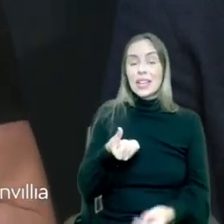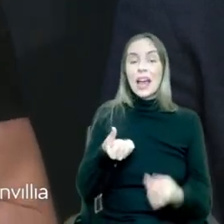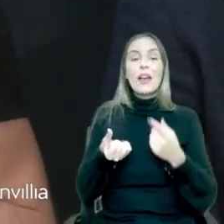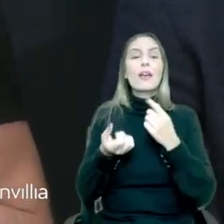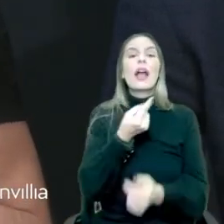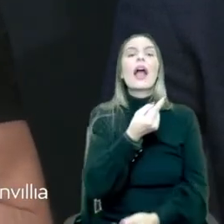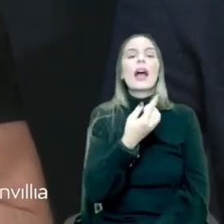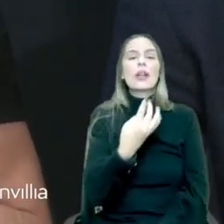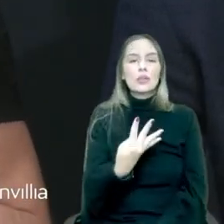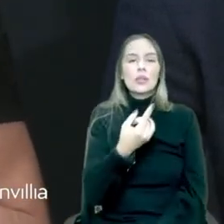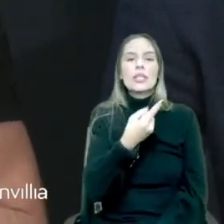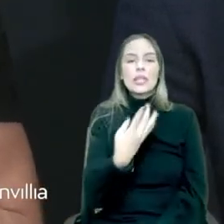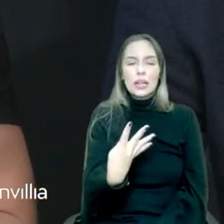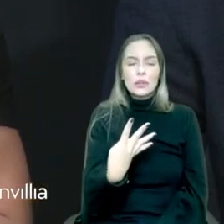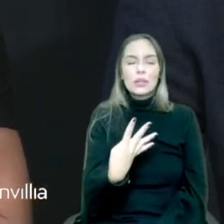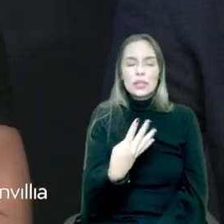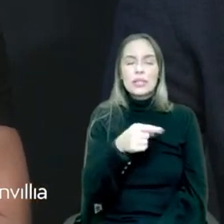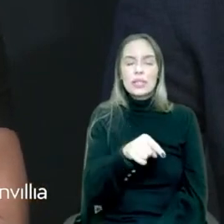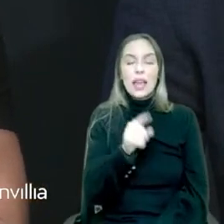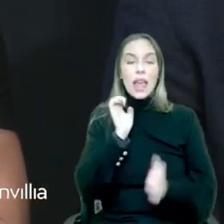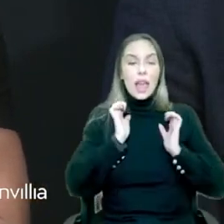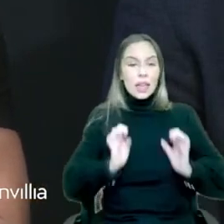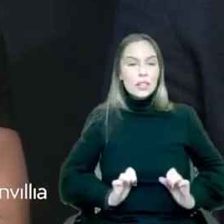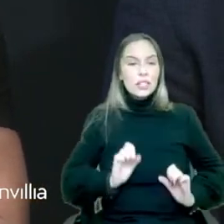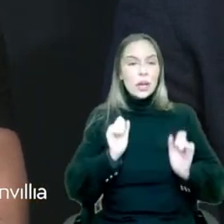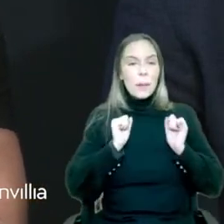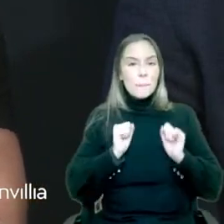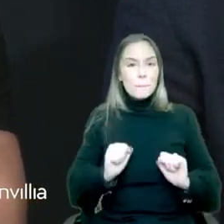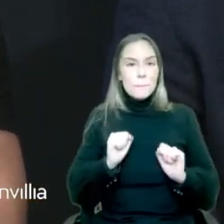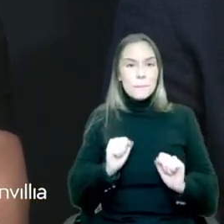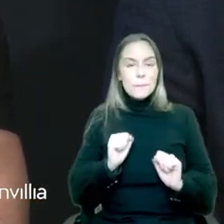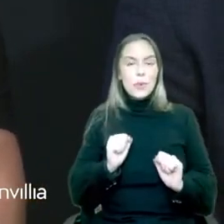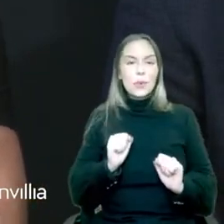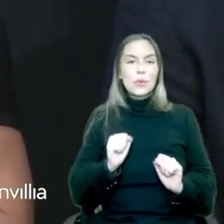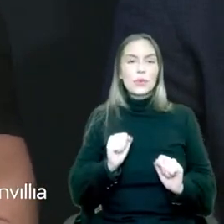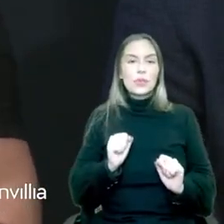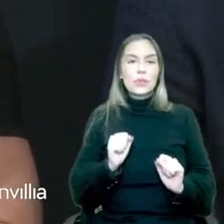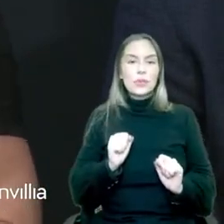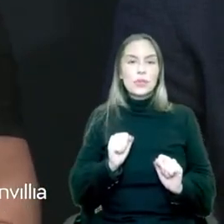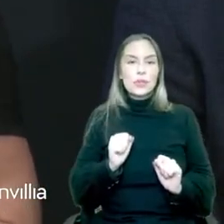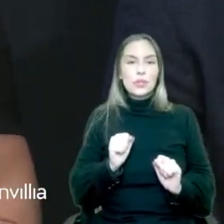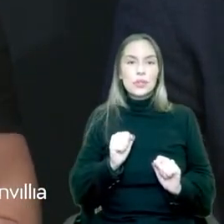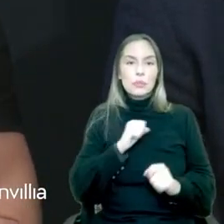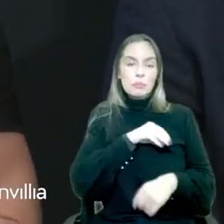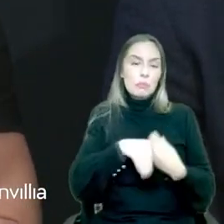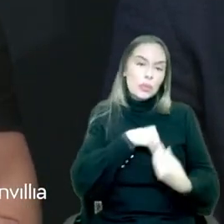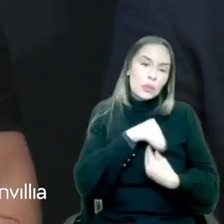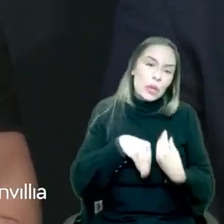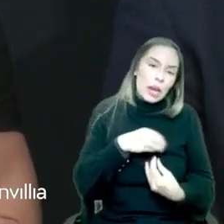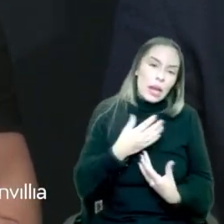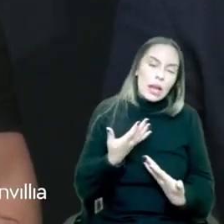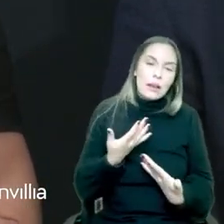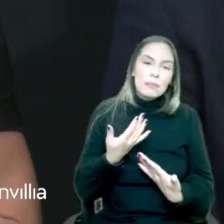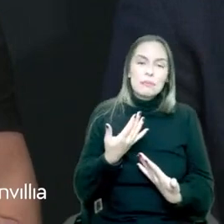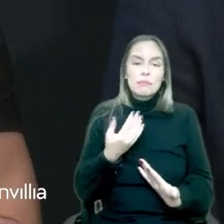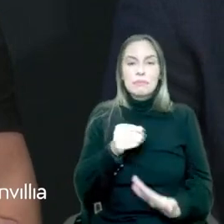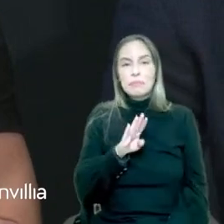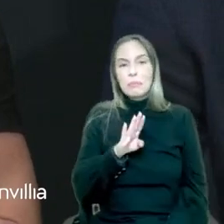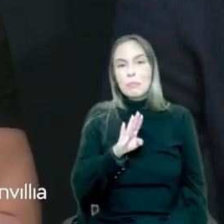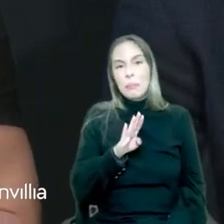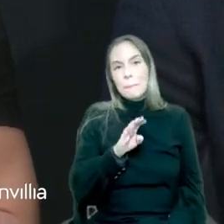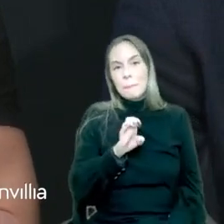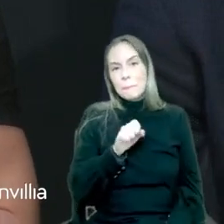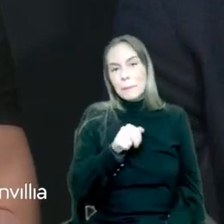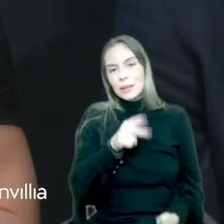Then ethics can be bad. We can blend or bend the lines in order to get